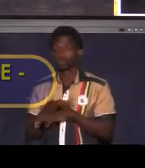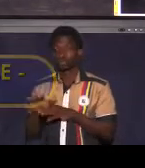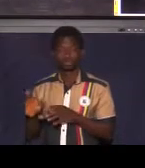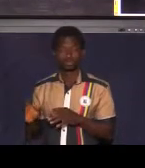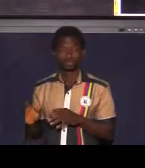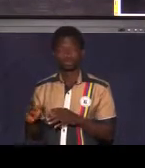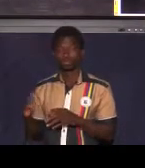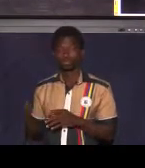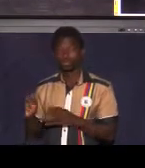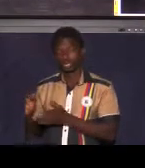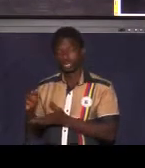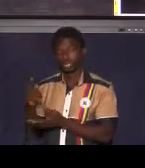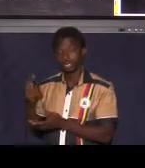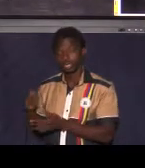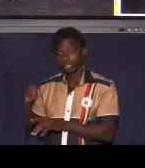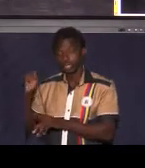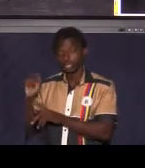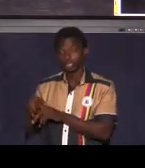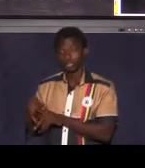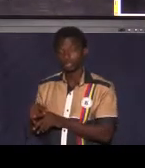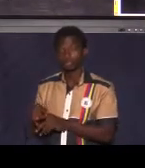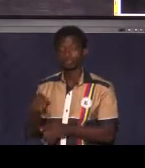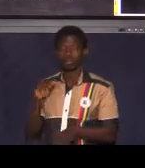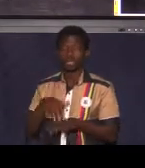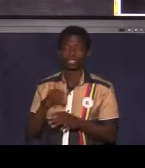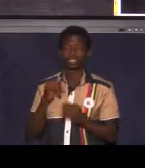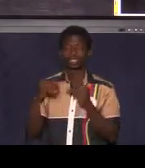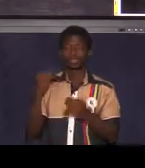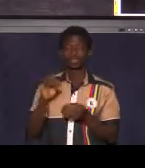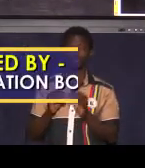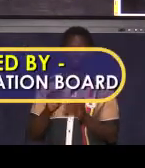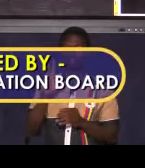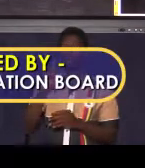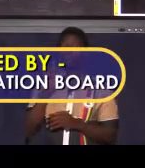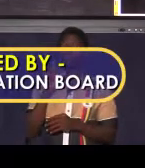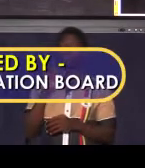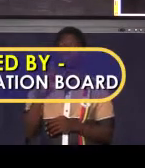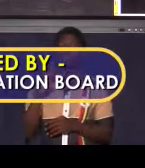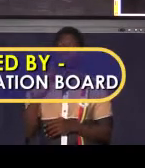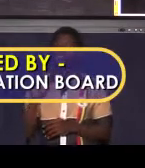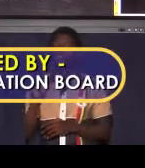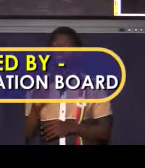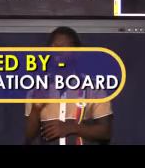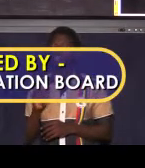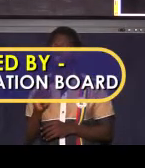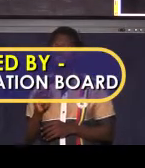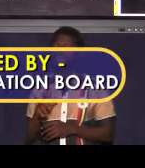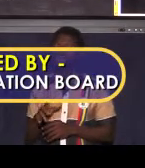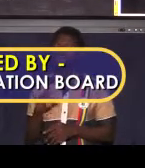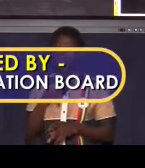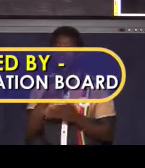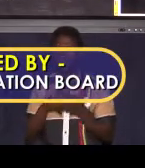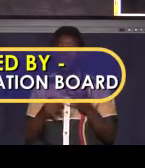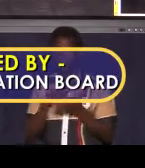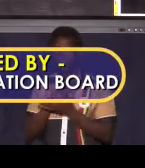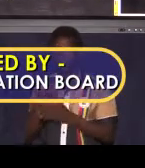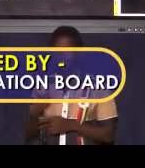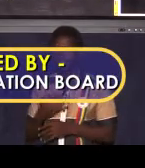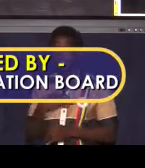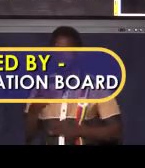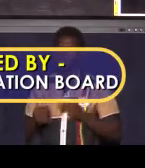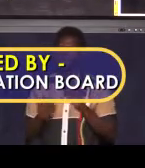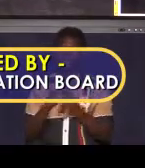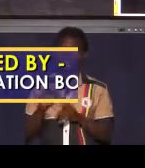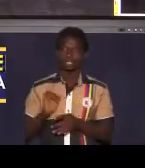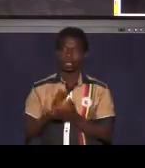0, but we don't normally write the decimal point at the end of the number because there is no fractional part. Okay, so that's our final